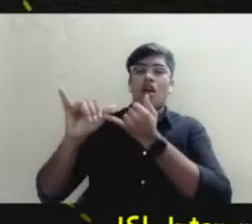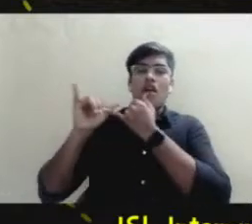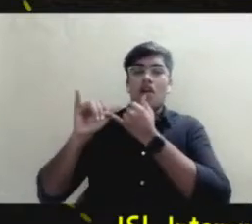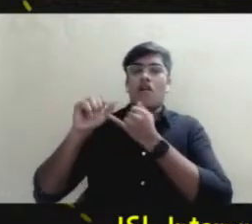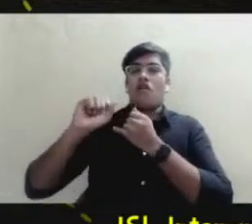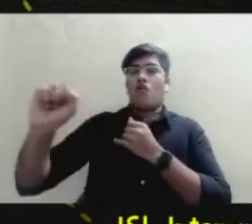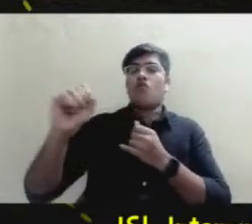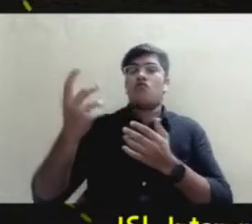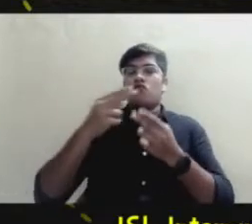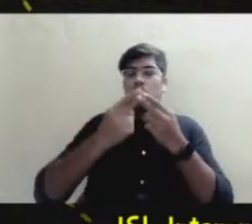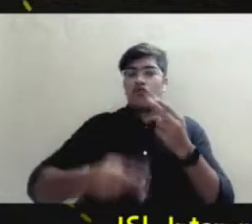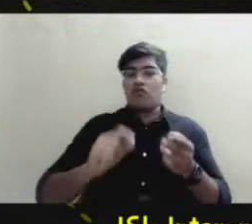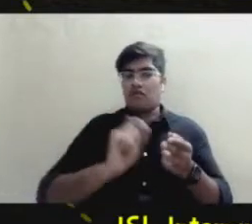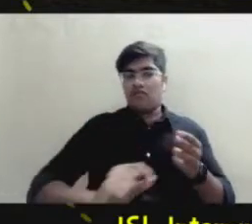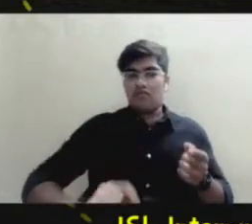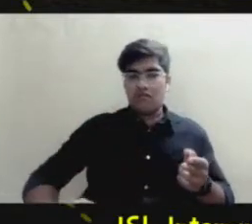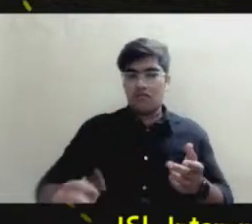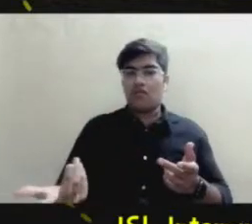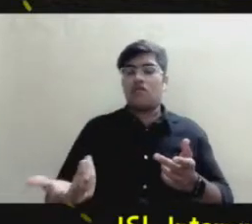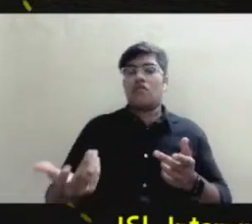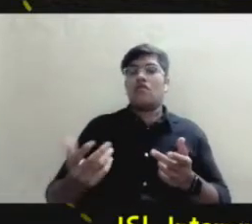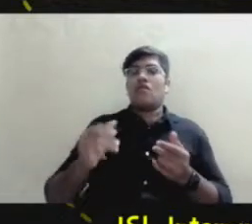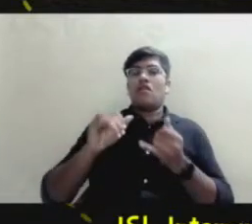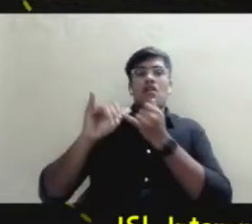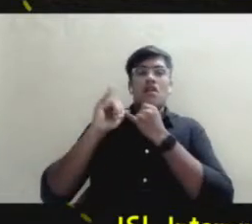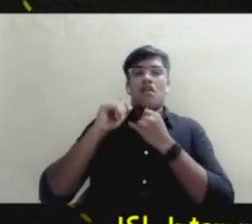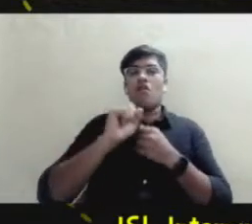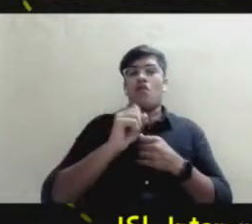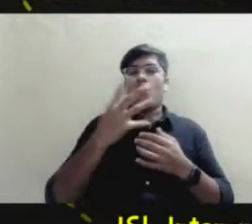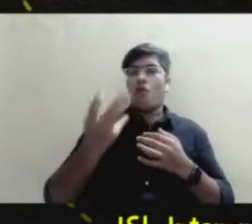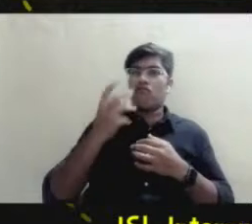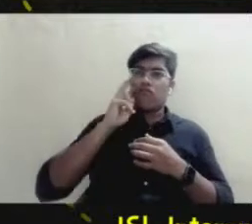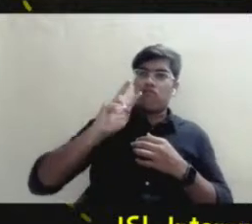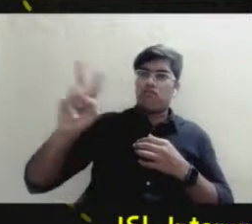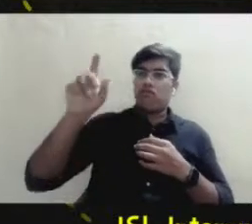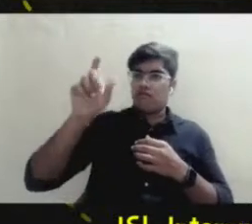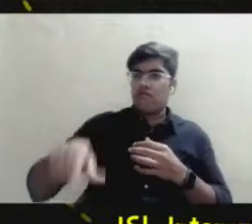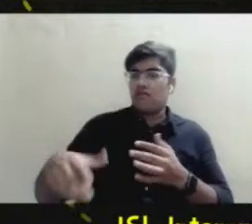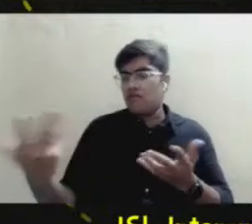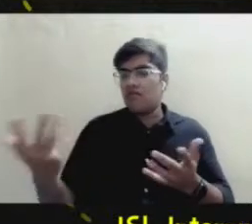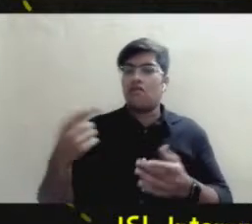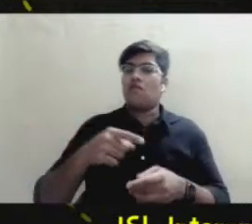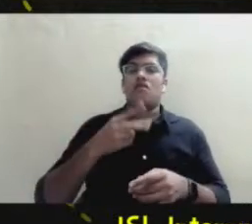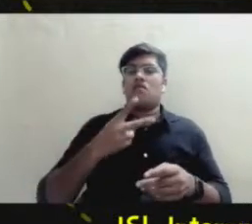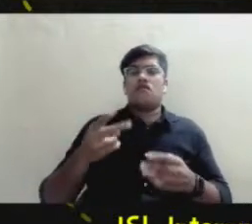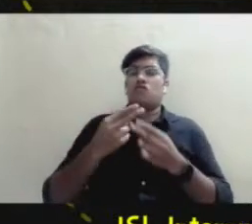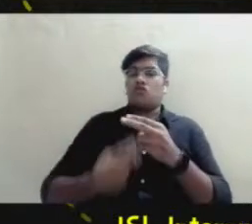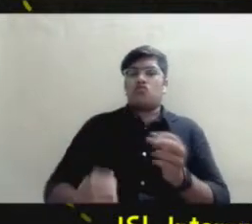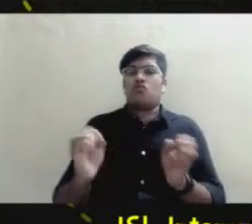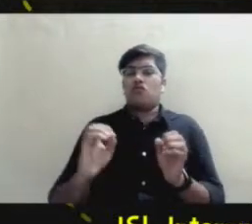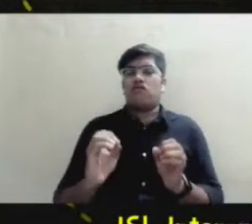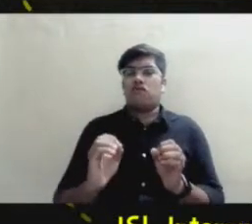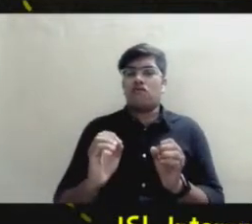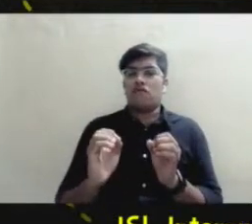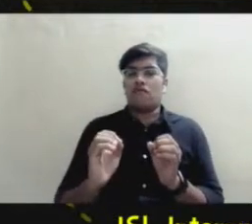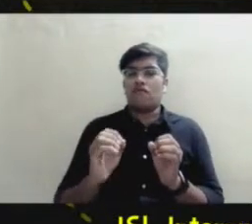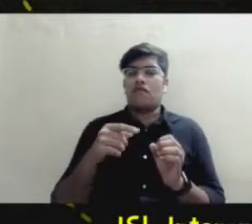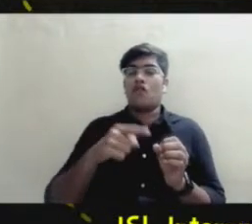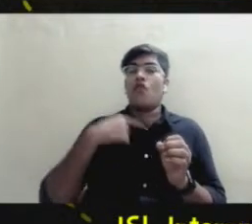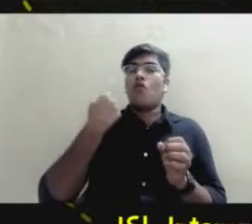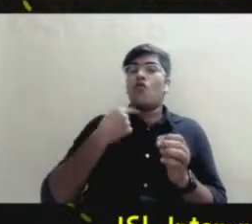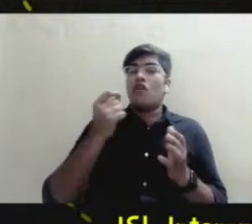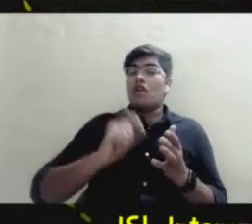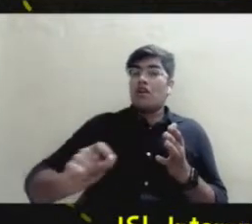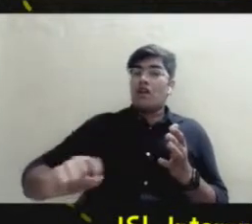for Radha or desires her. You do find, and those that you find are written by